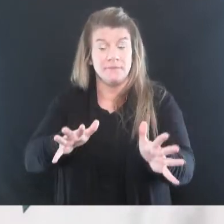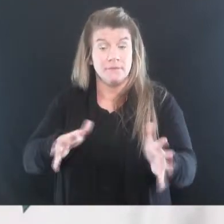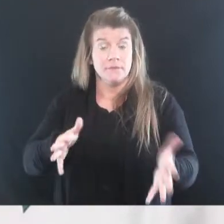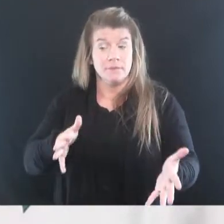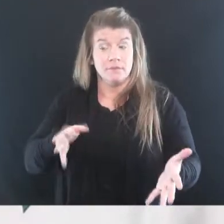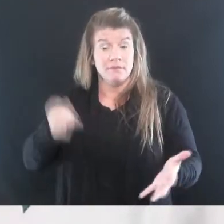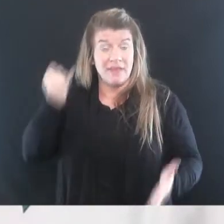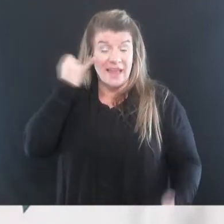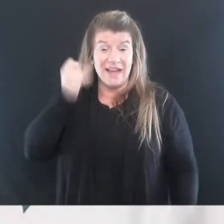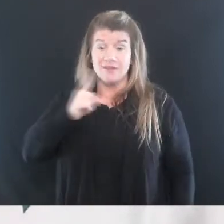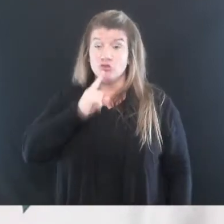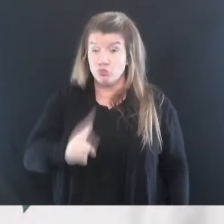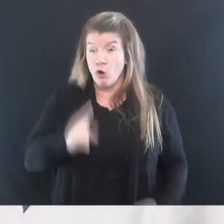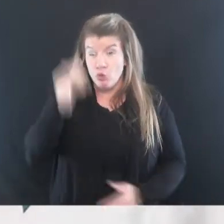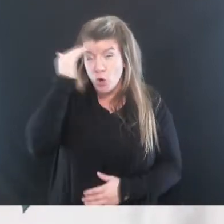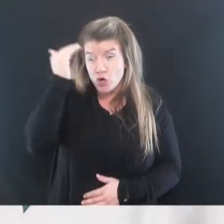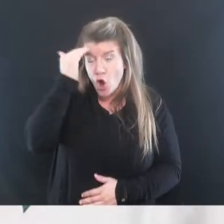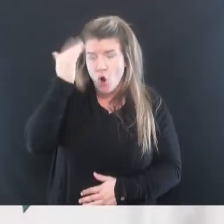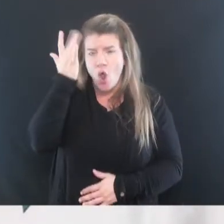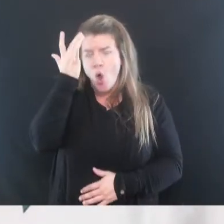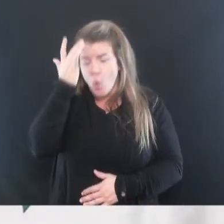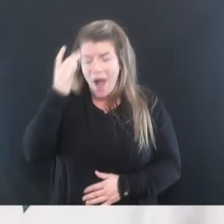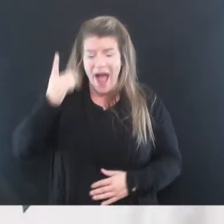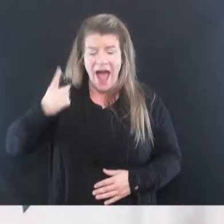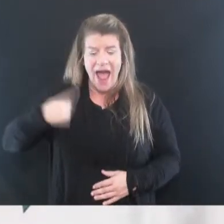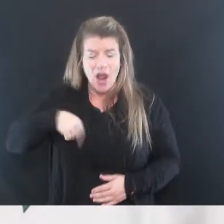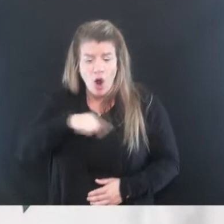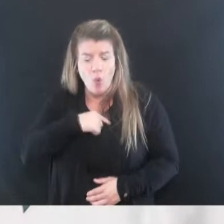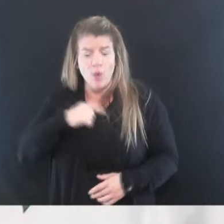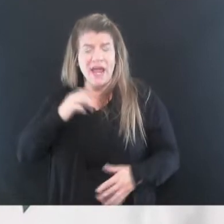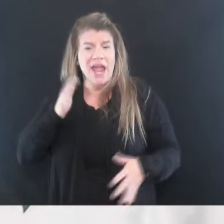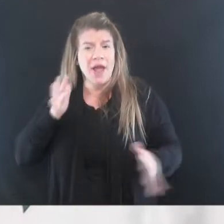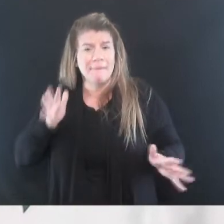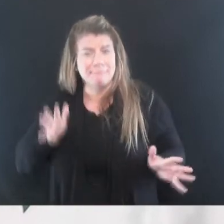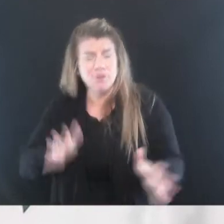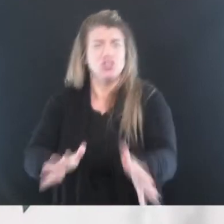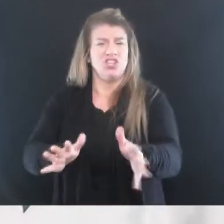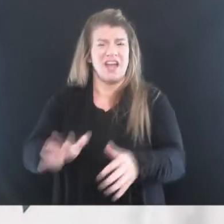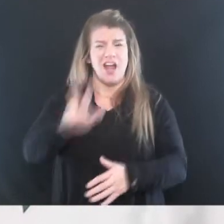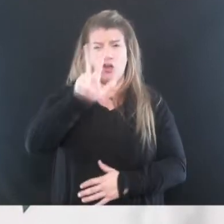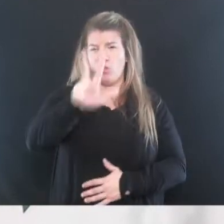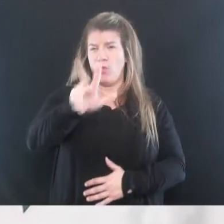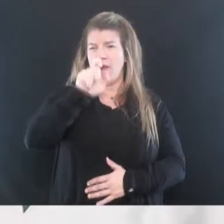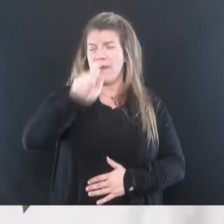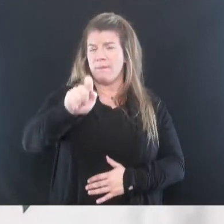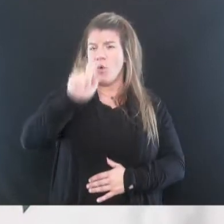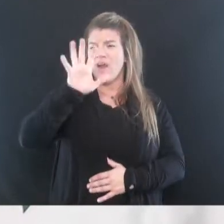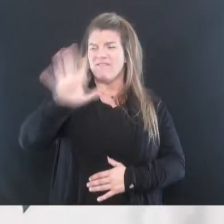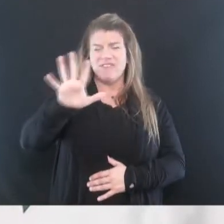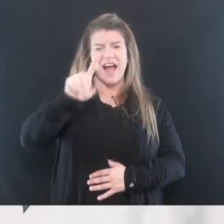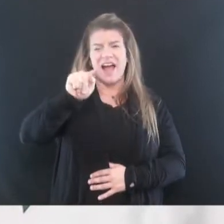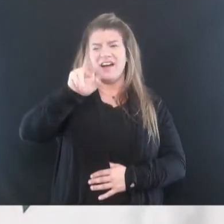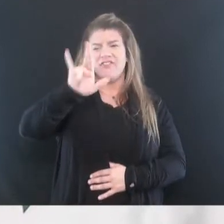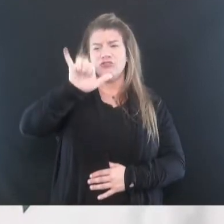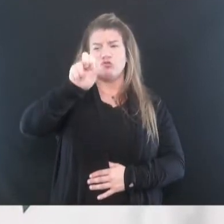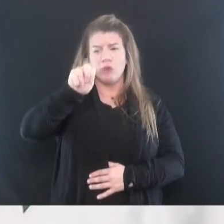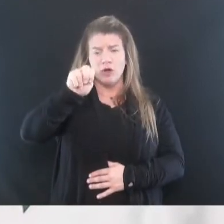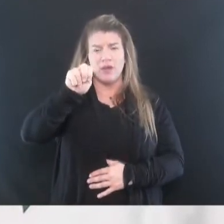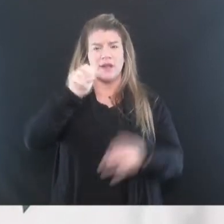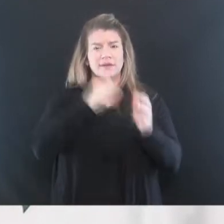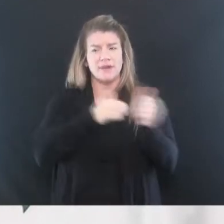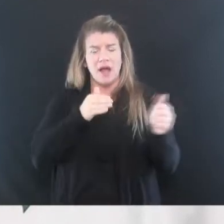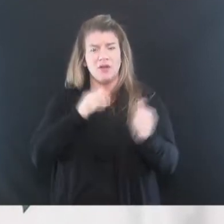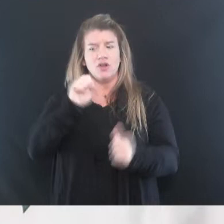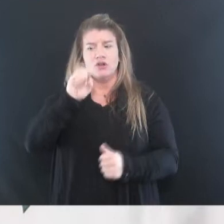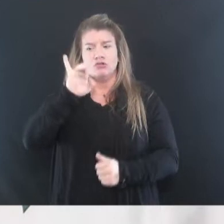really known, why are we pushing a $3.5 trillion social